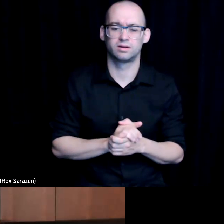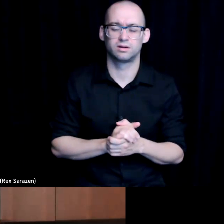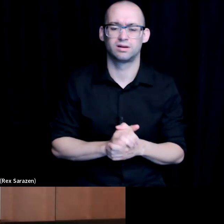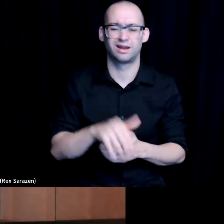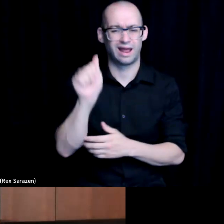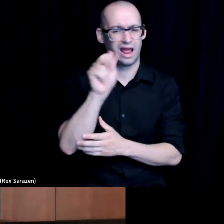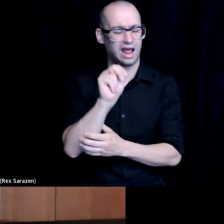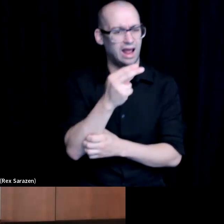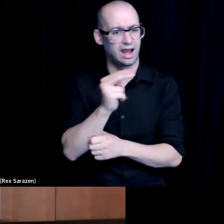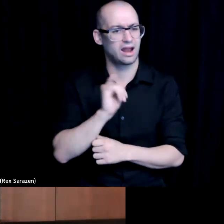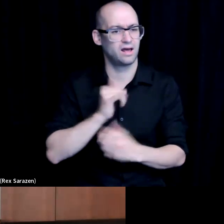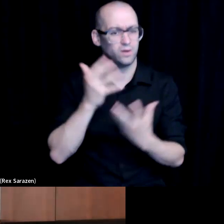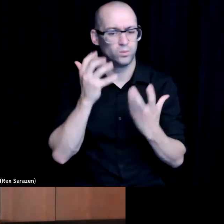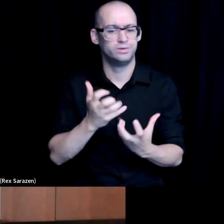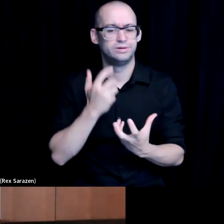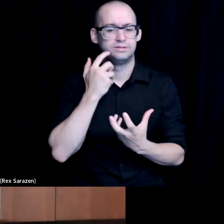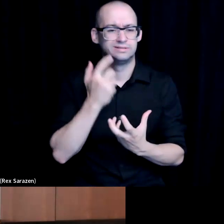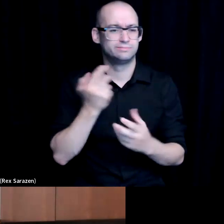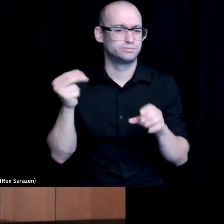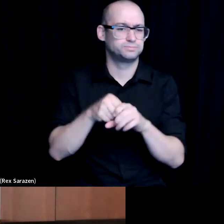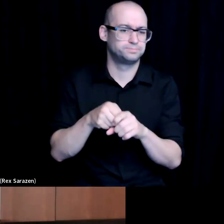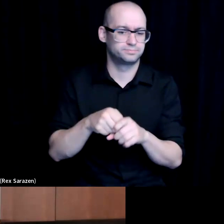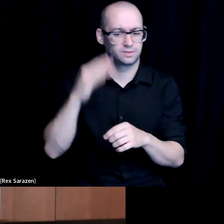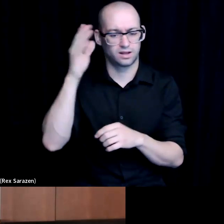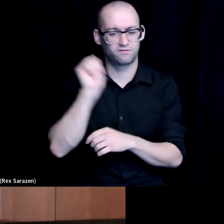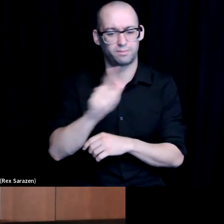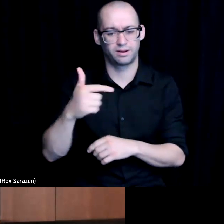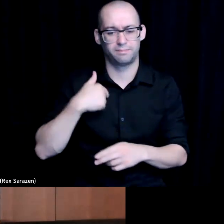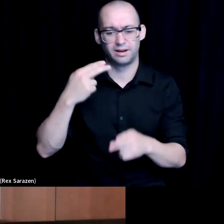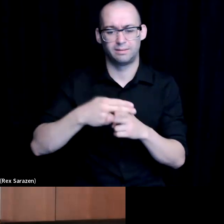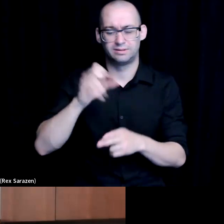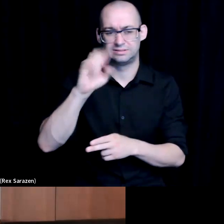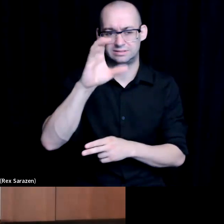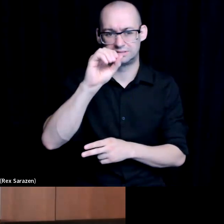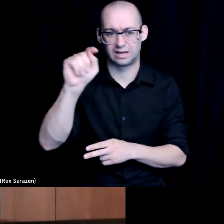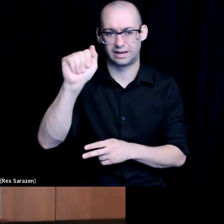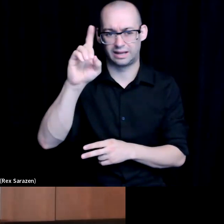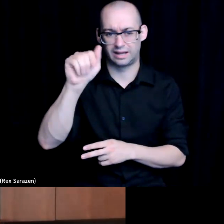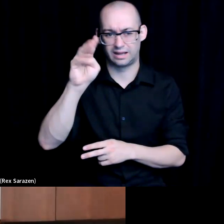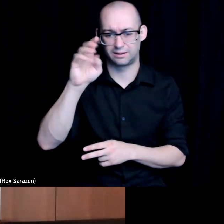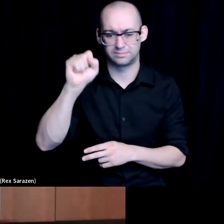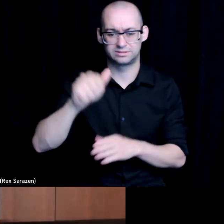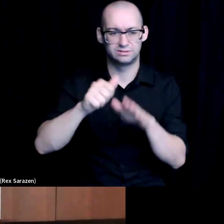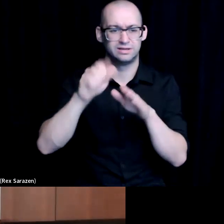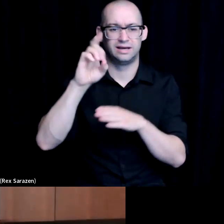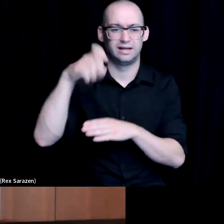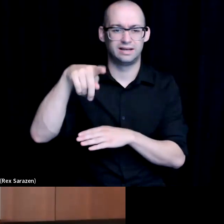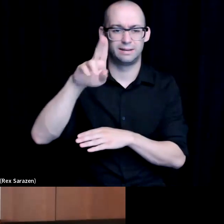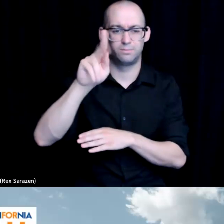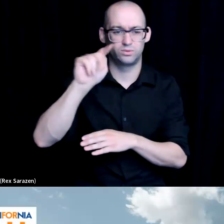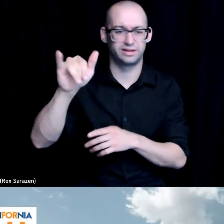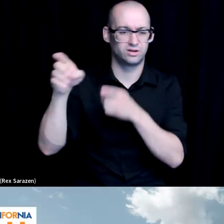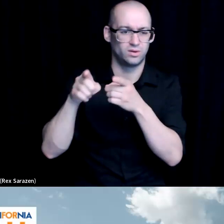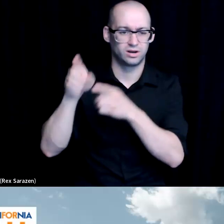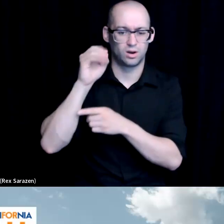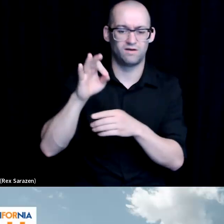Anne, I wanted to jump in here. Hi, everyone. I'm Scott Adams, the Deputy Director of Broadband and Digital Literacy. And